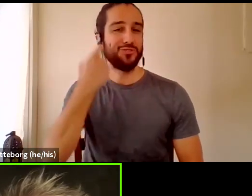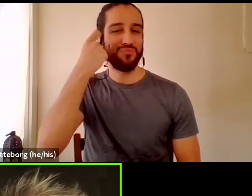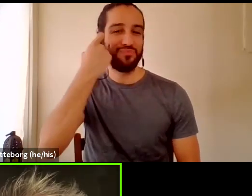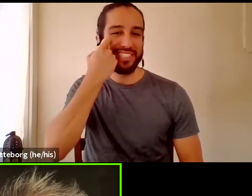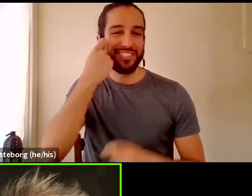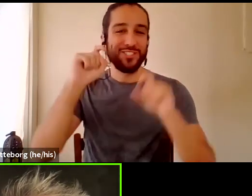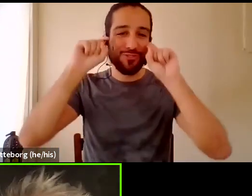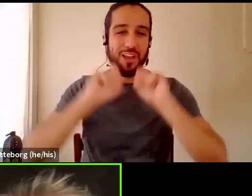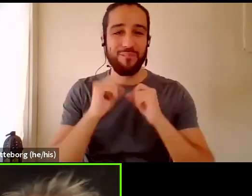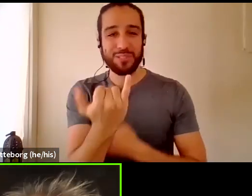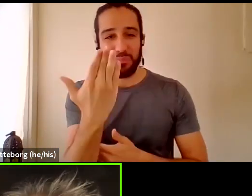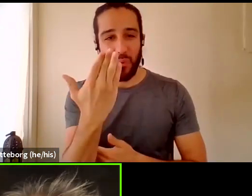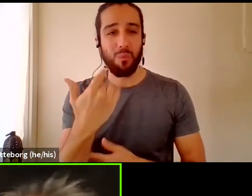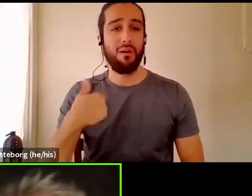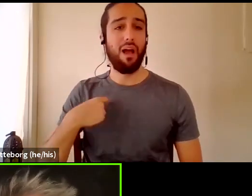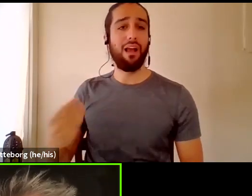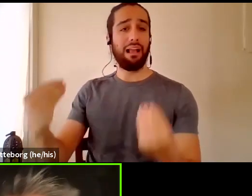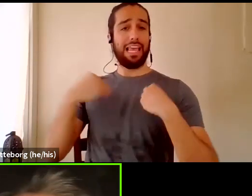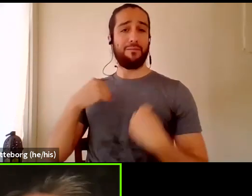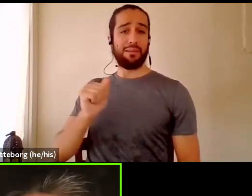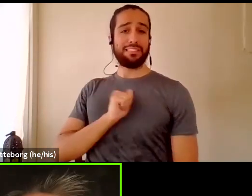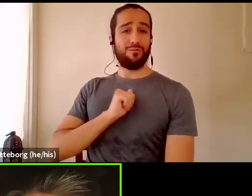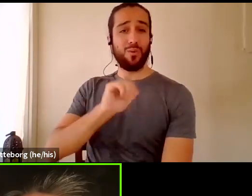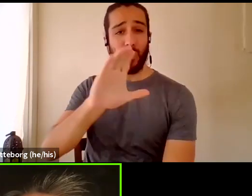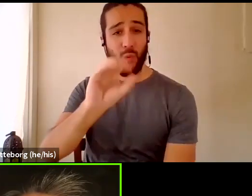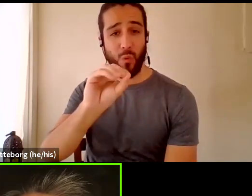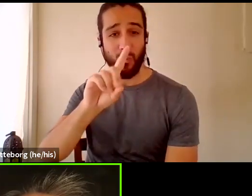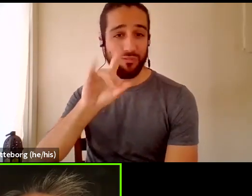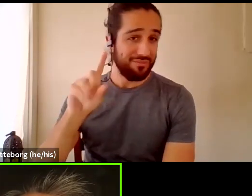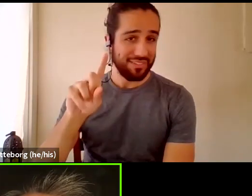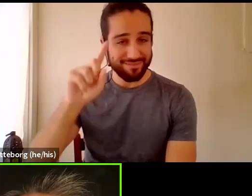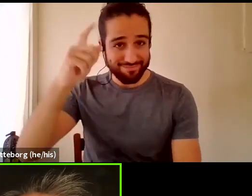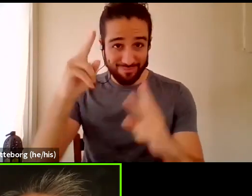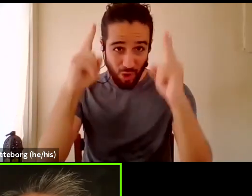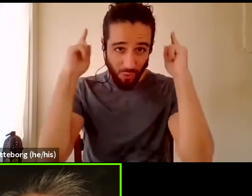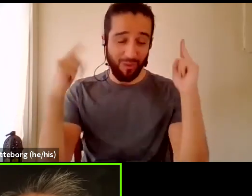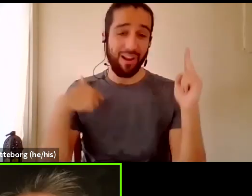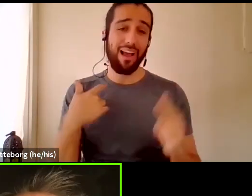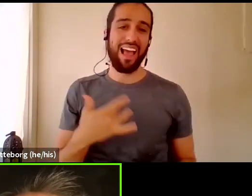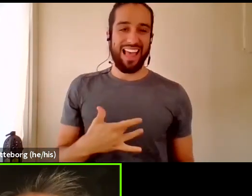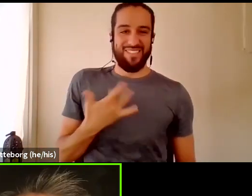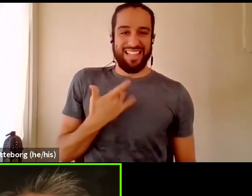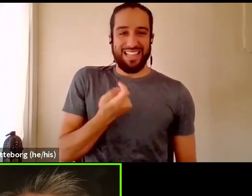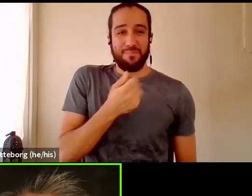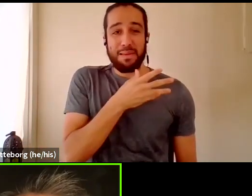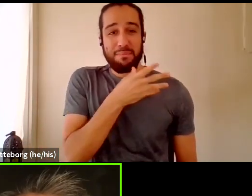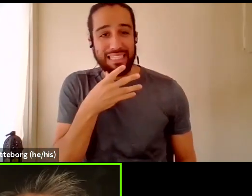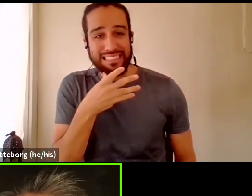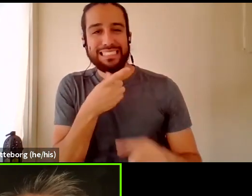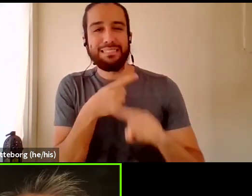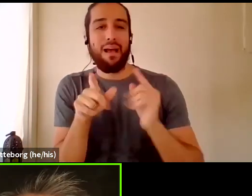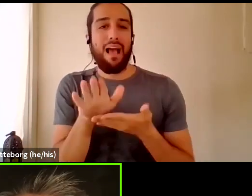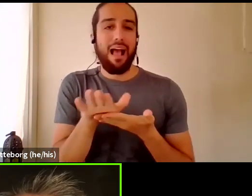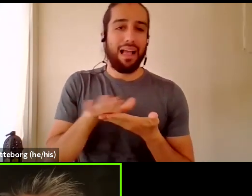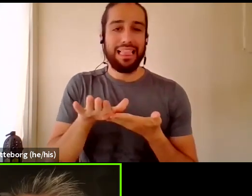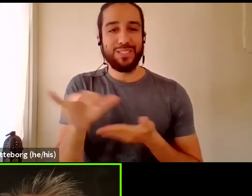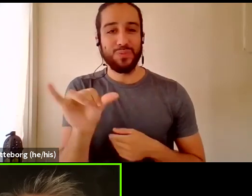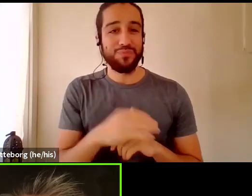myself a COVID haircut. So I'm feeling a little messy, but a little cleaned up as well. Hi,